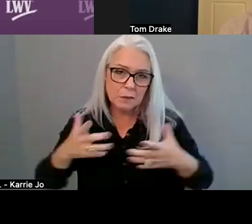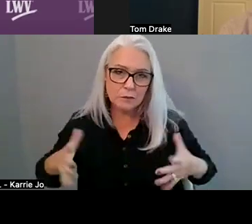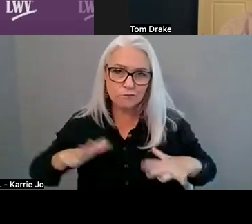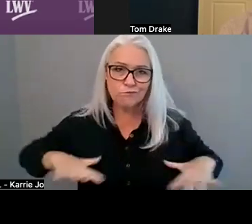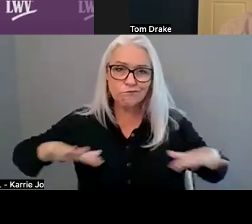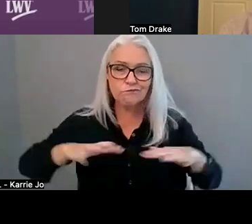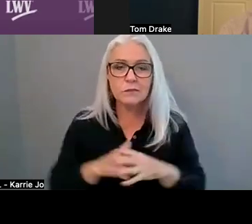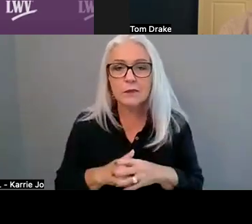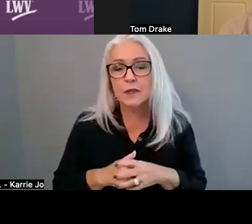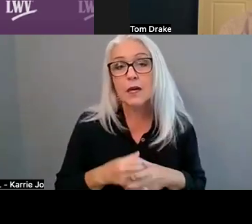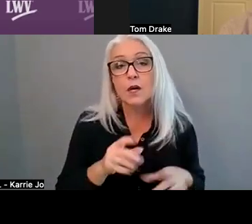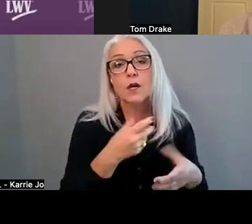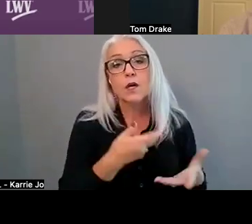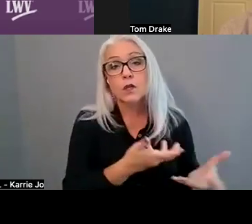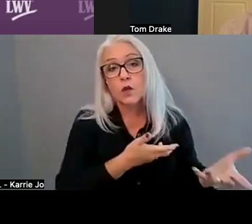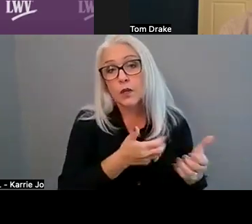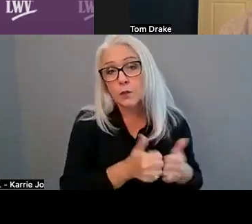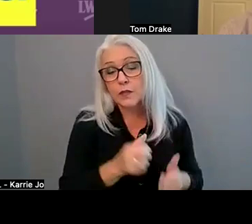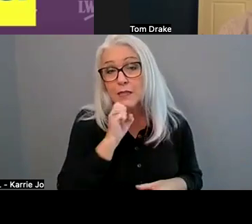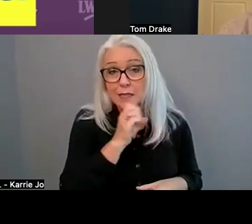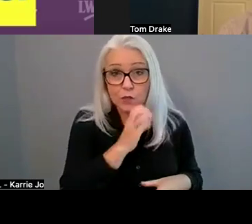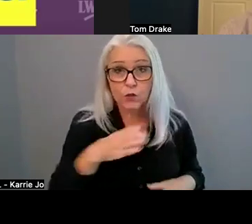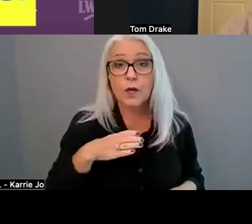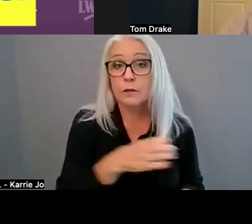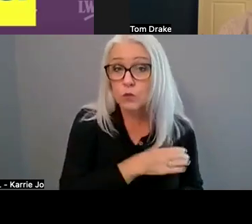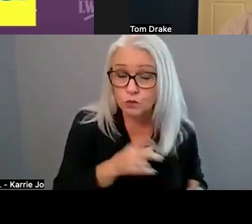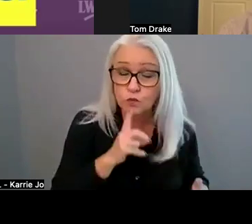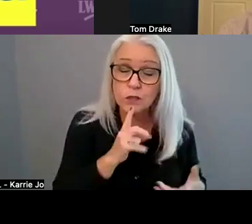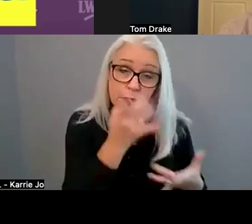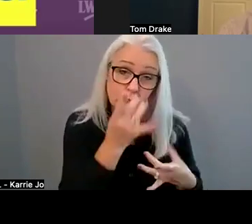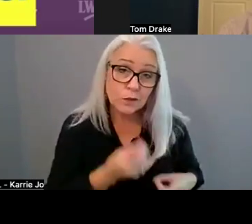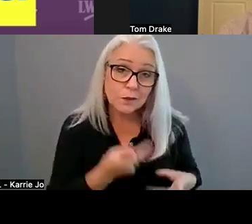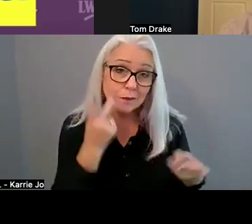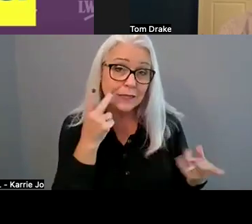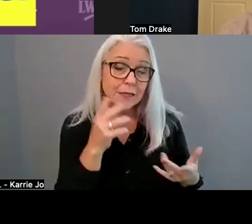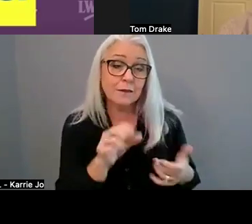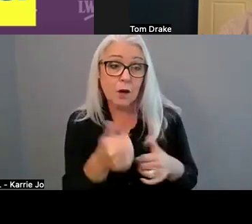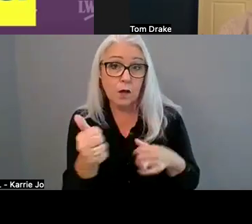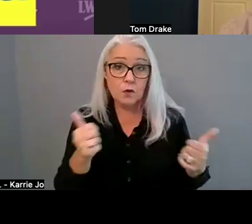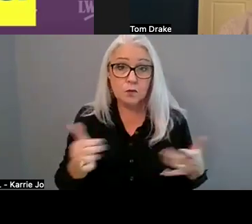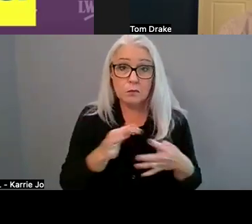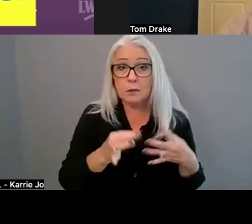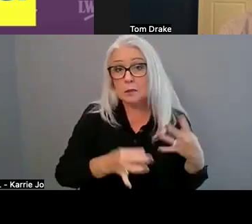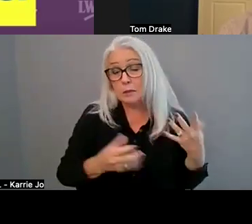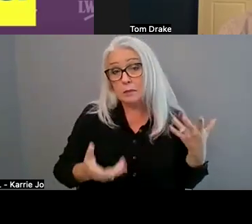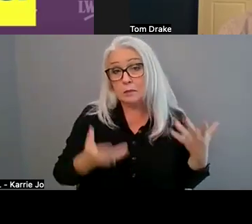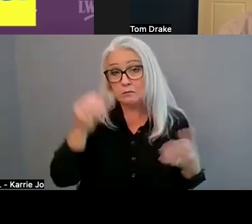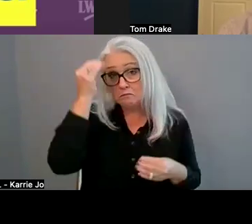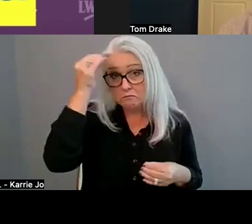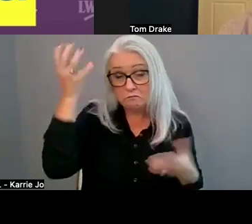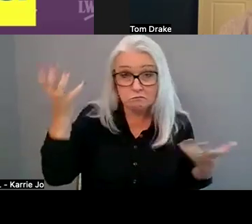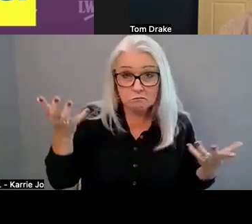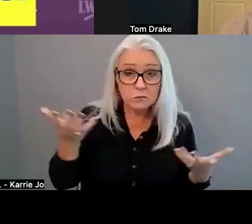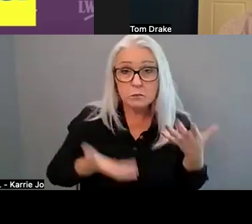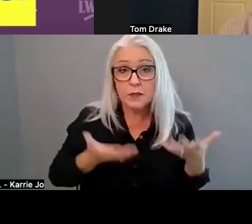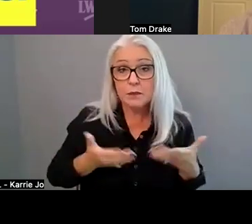the senior council that, you know, they're very interested in hearing about other ways to reduce the